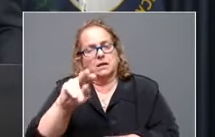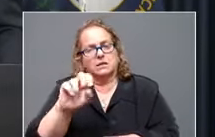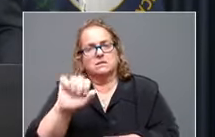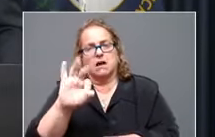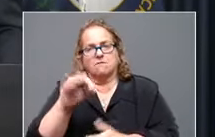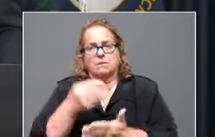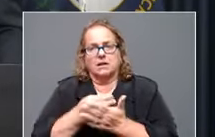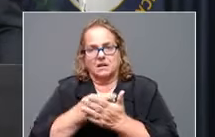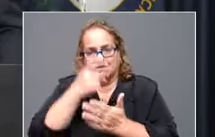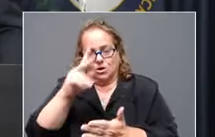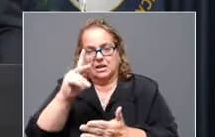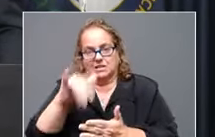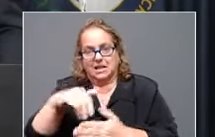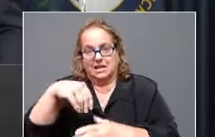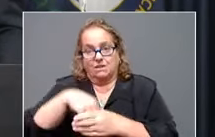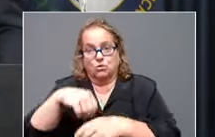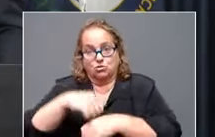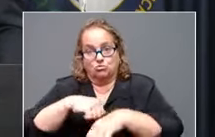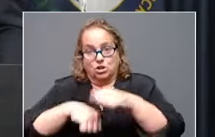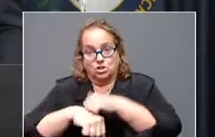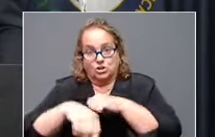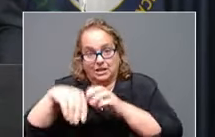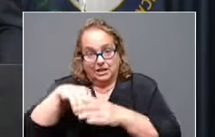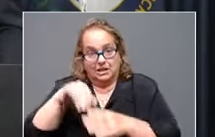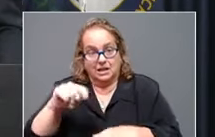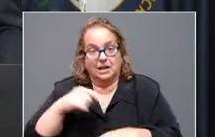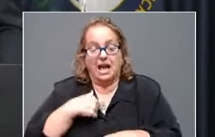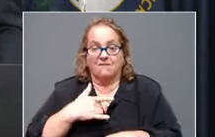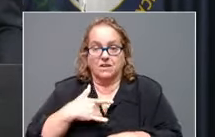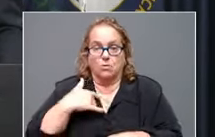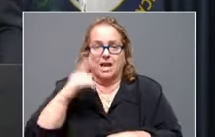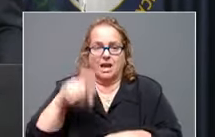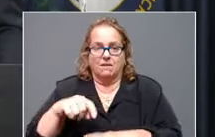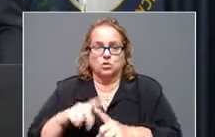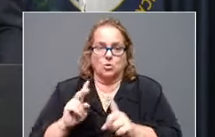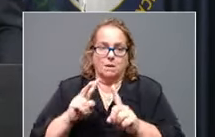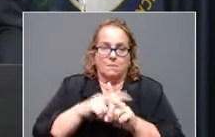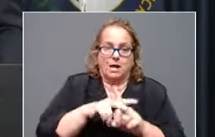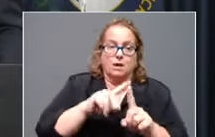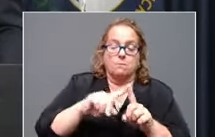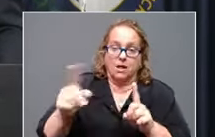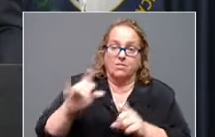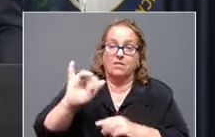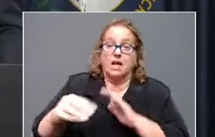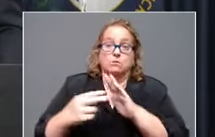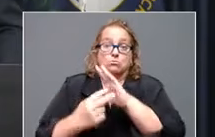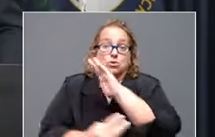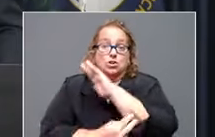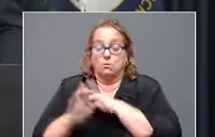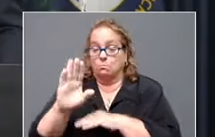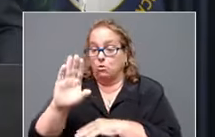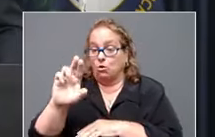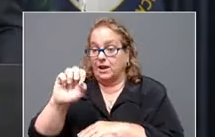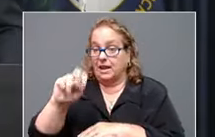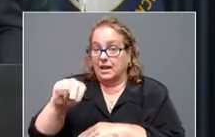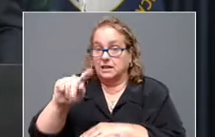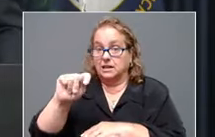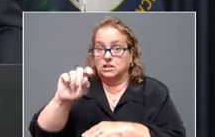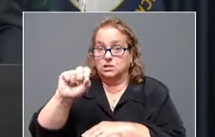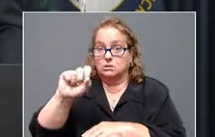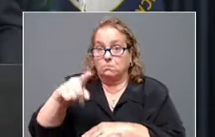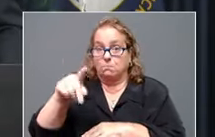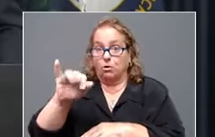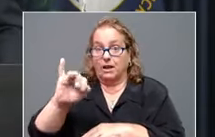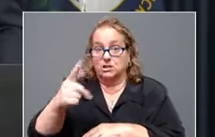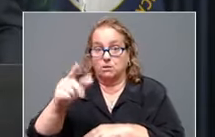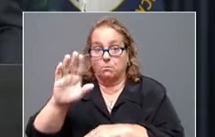it. And I believe that we will have to apply, but the Brent Spence Bridge will absolutely qualify. And provided that is the case, we can pay